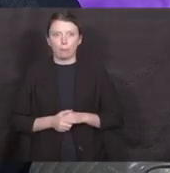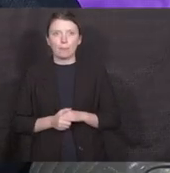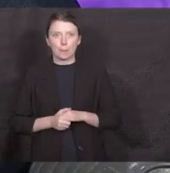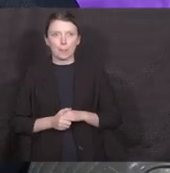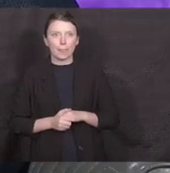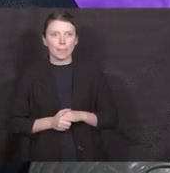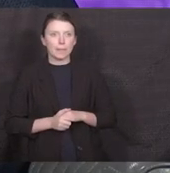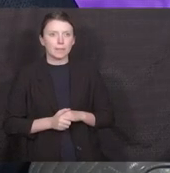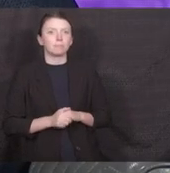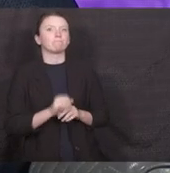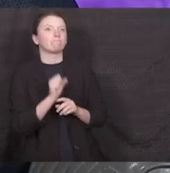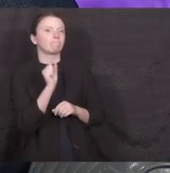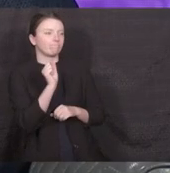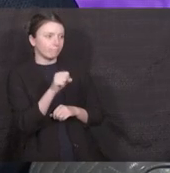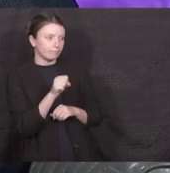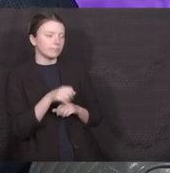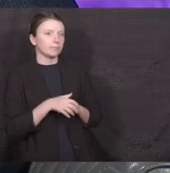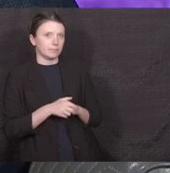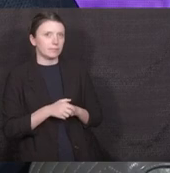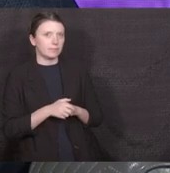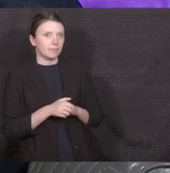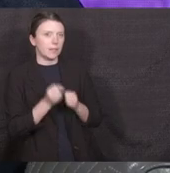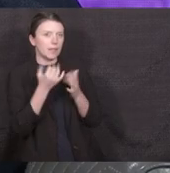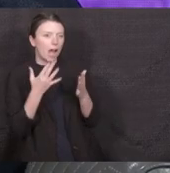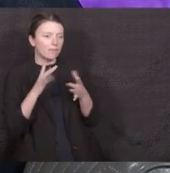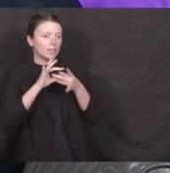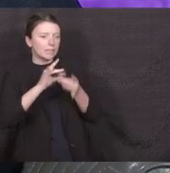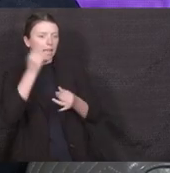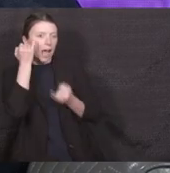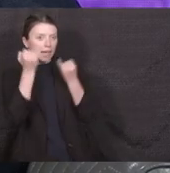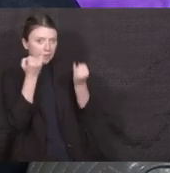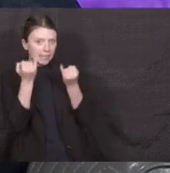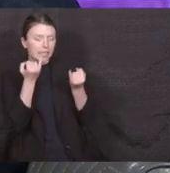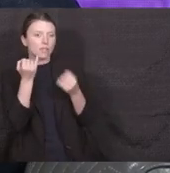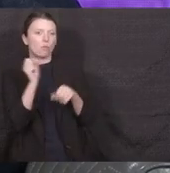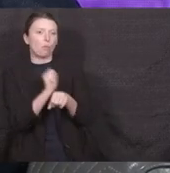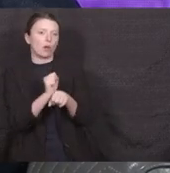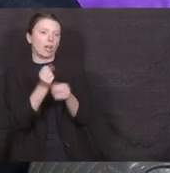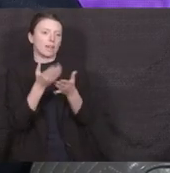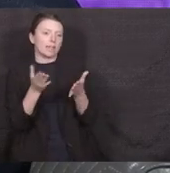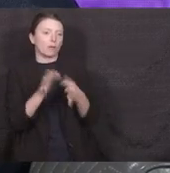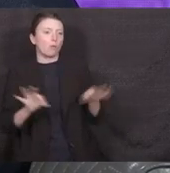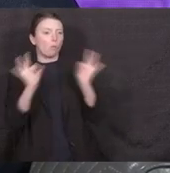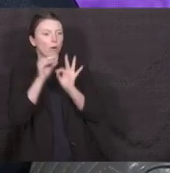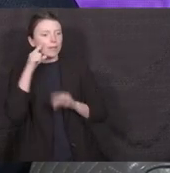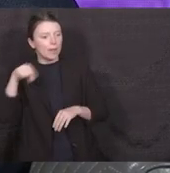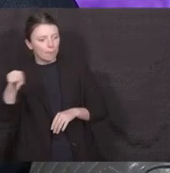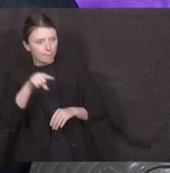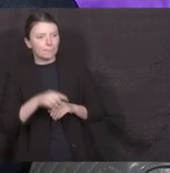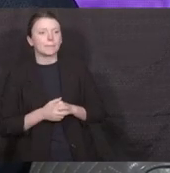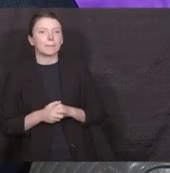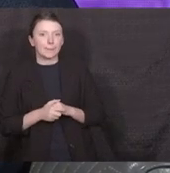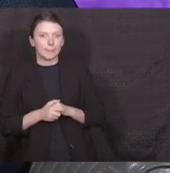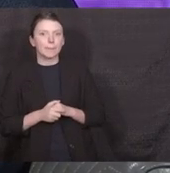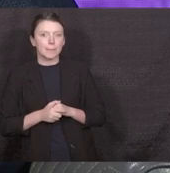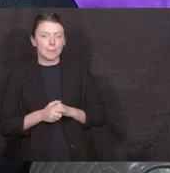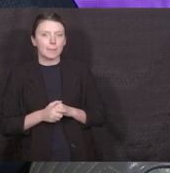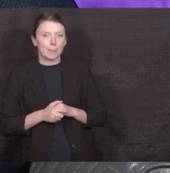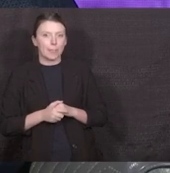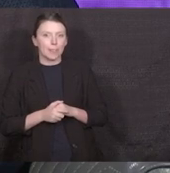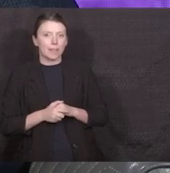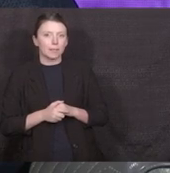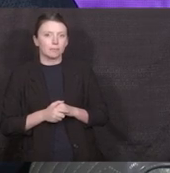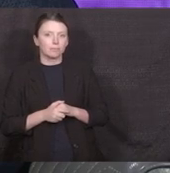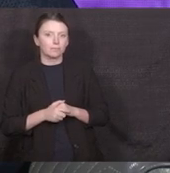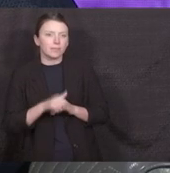of it is to do with ideas, like working on things that are important to them. and to not to